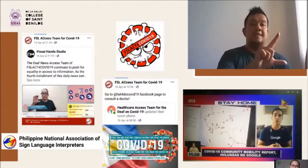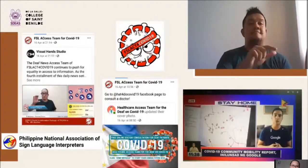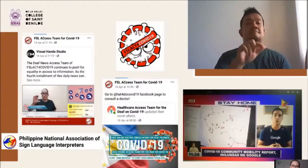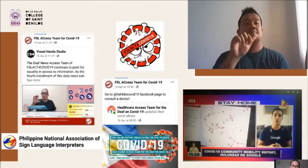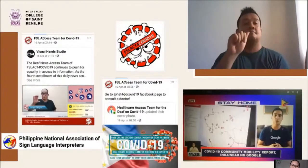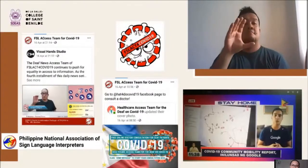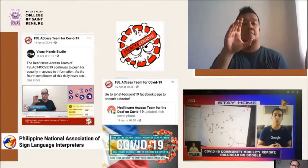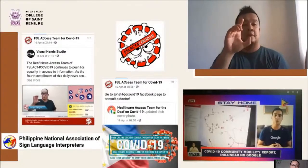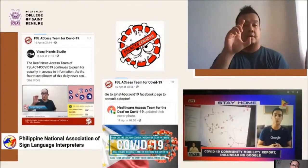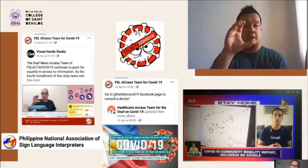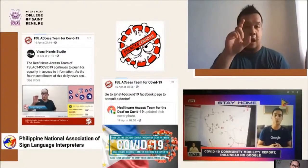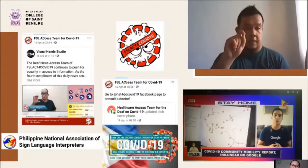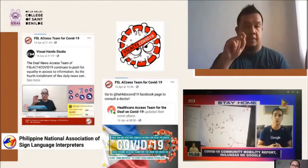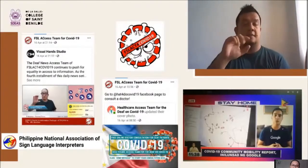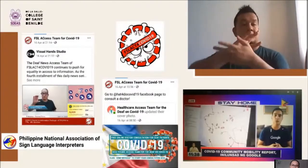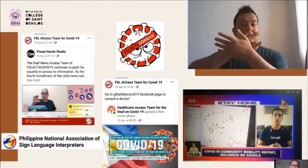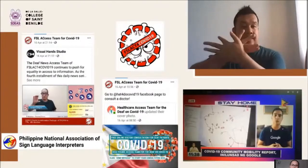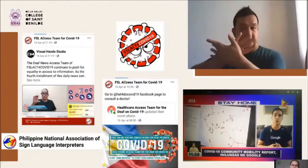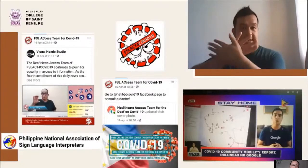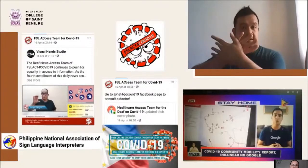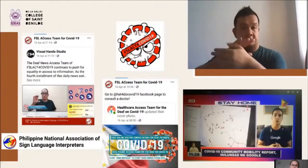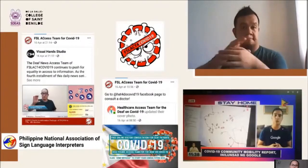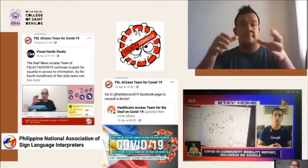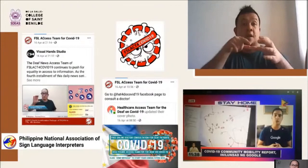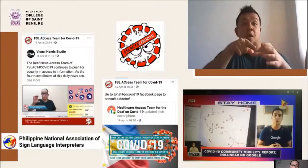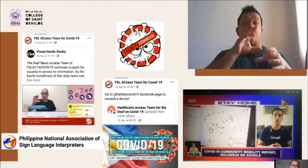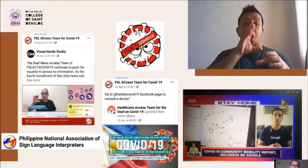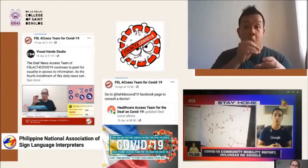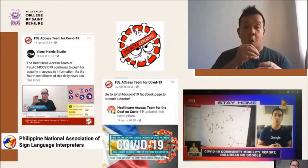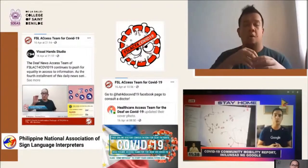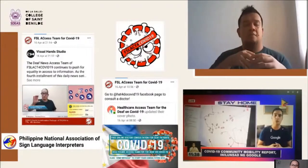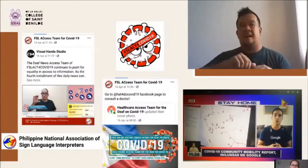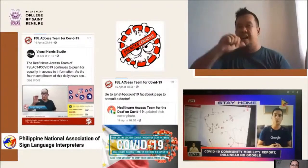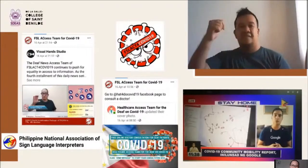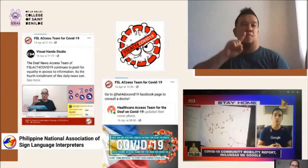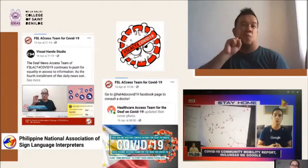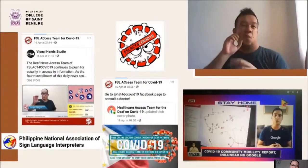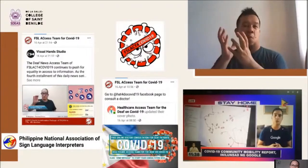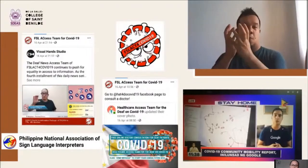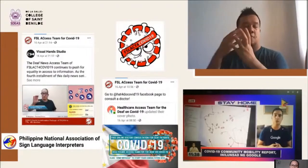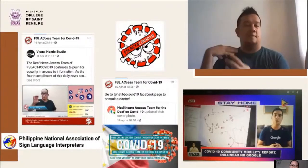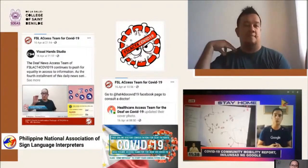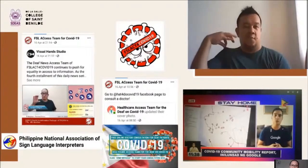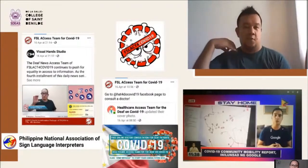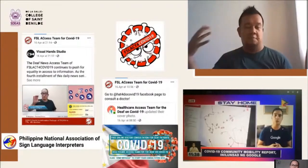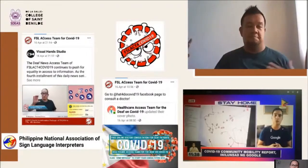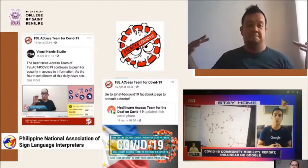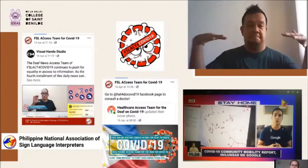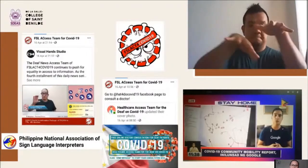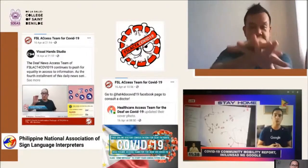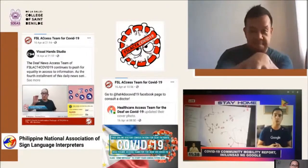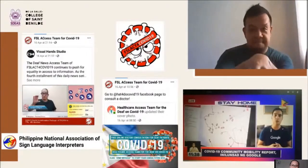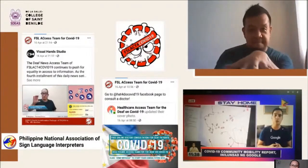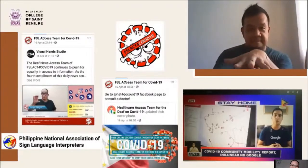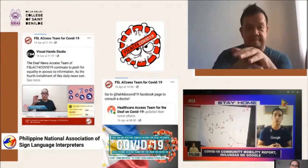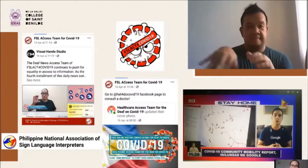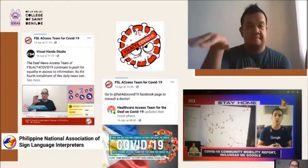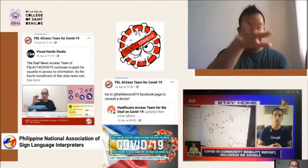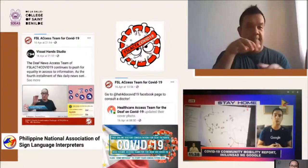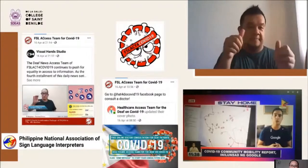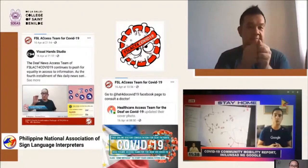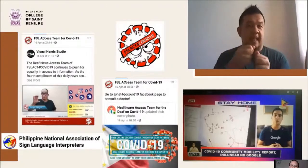deaf, informing them of this updates on the virus. So I think Ms. Noemi is actually